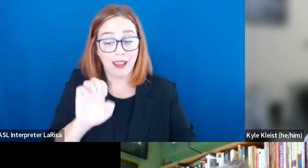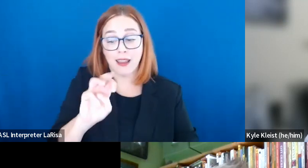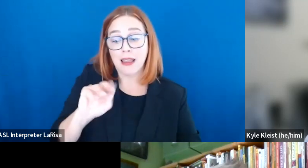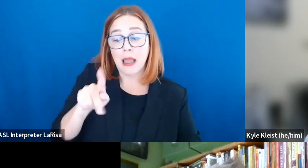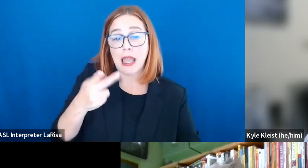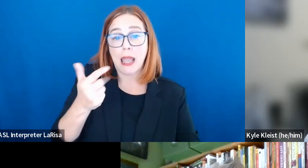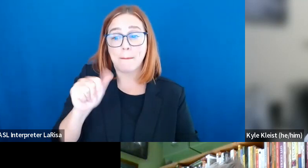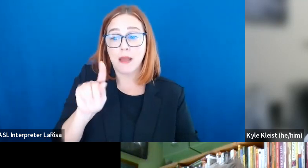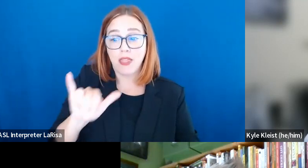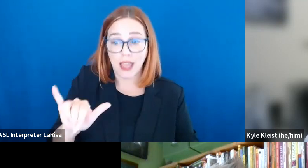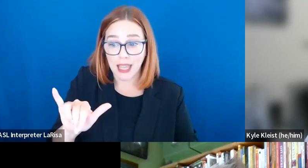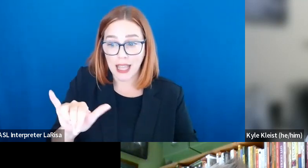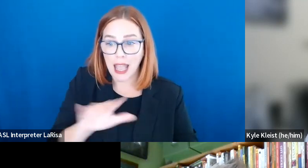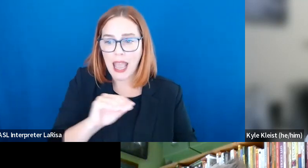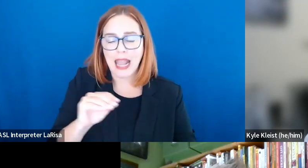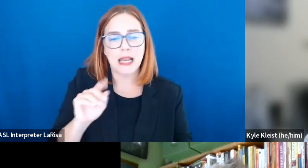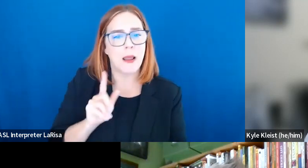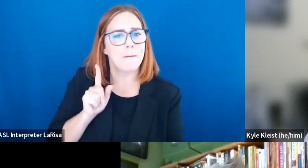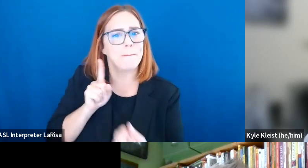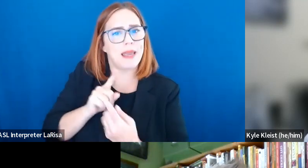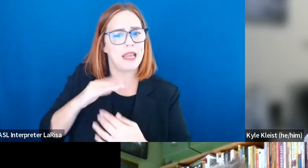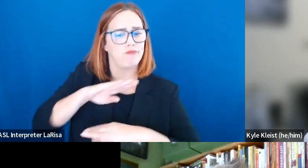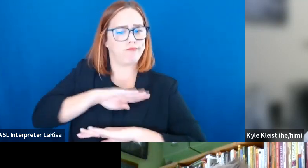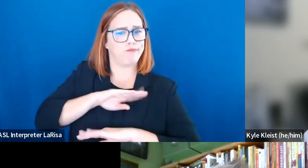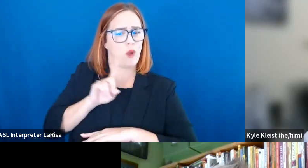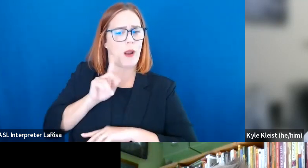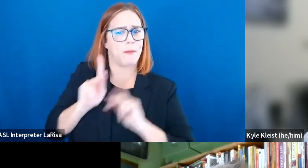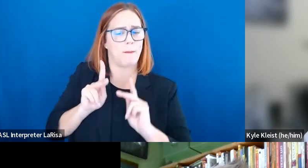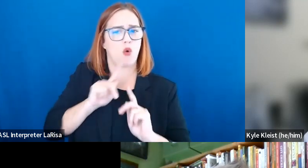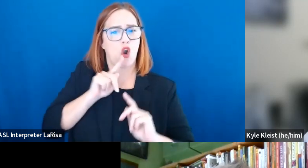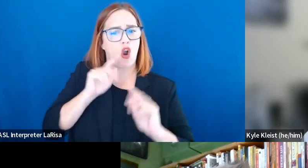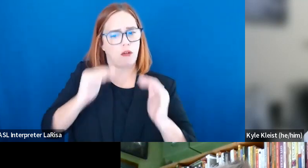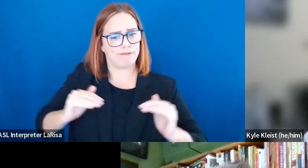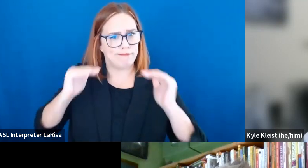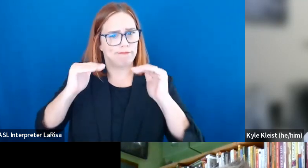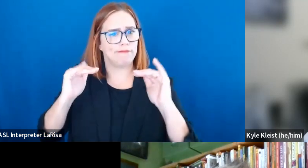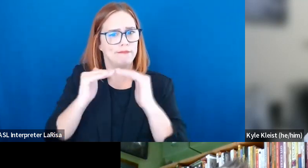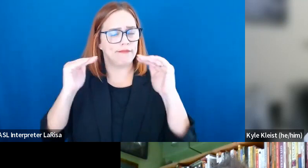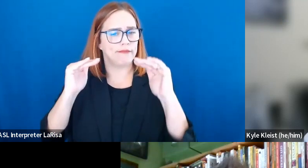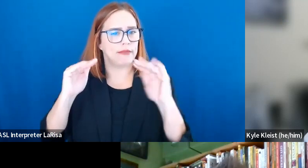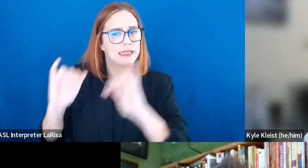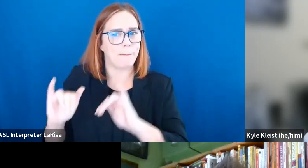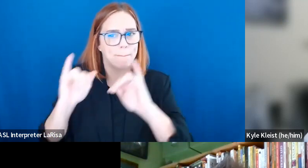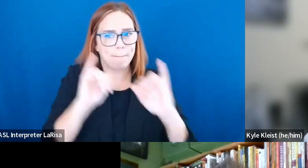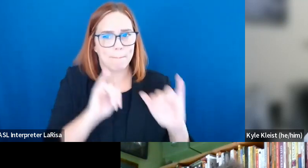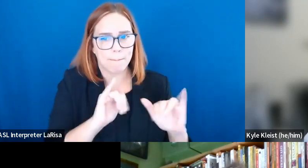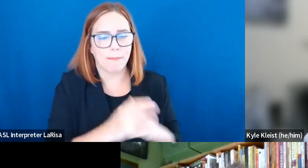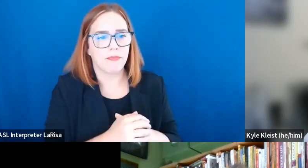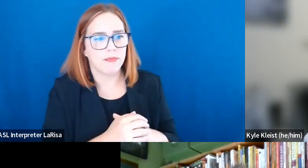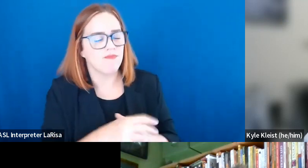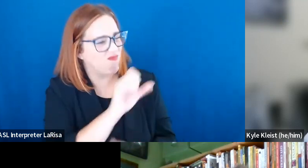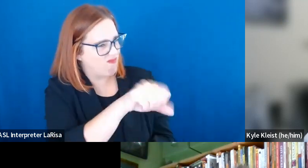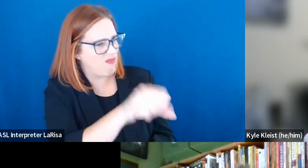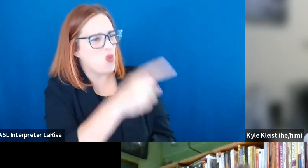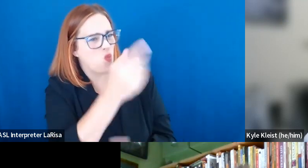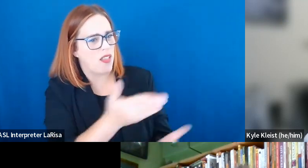It's wonderful to hear that people have developed some certificate programs as well. One of the things that I always found beneficial was doing the